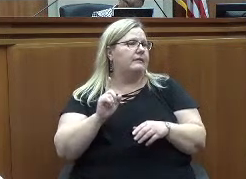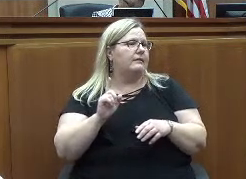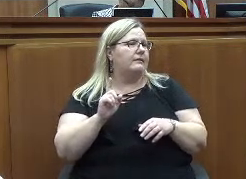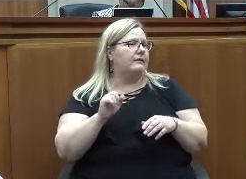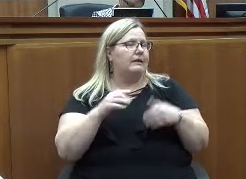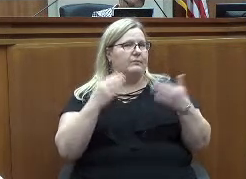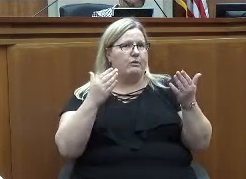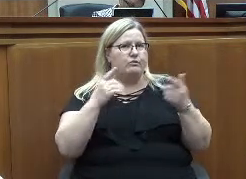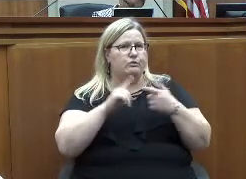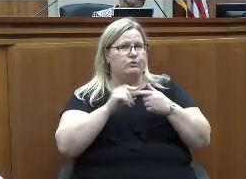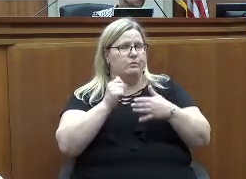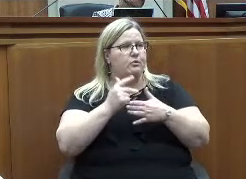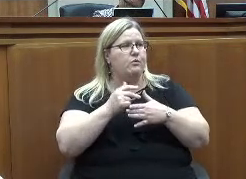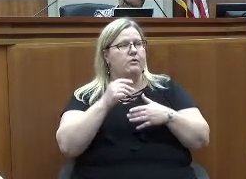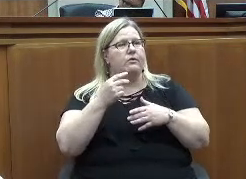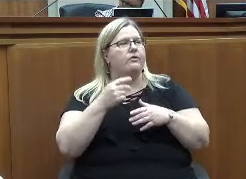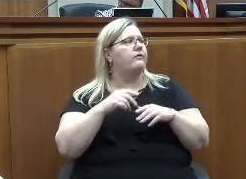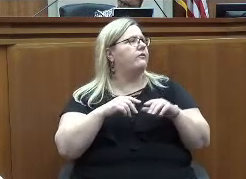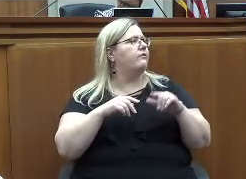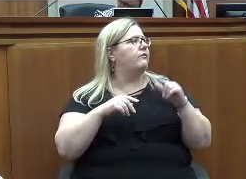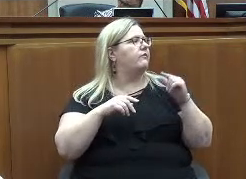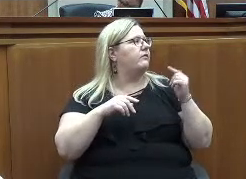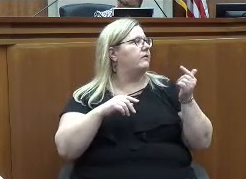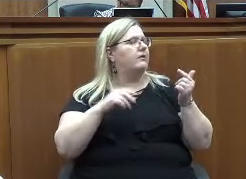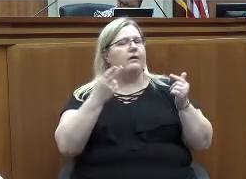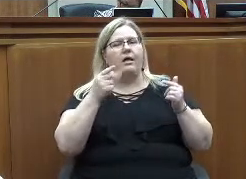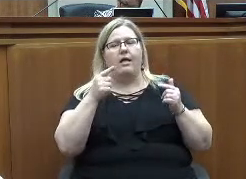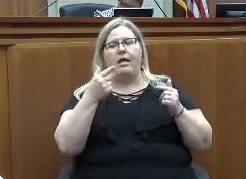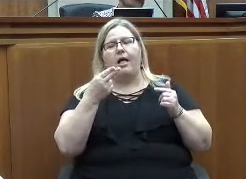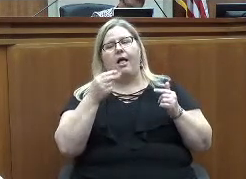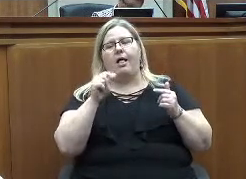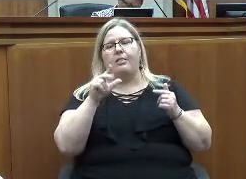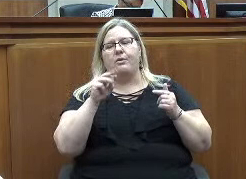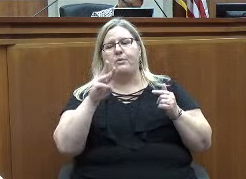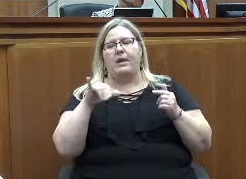Holloway, second. Ms. Ellis?